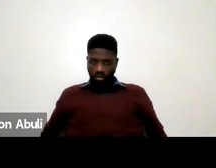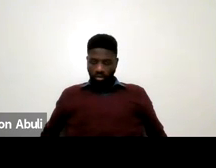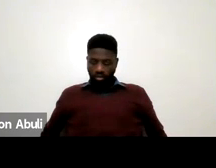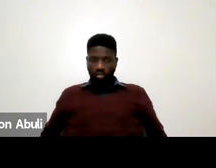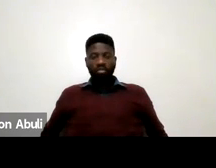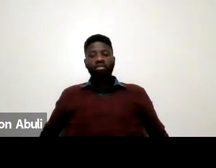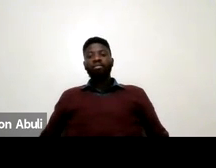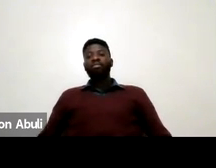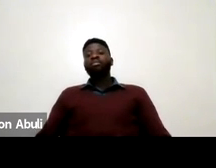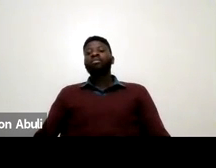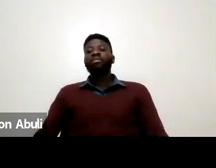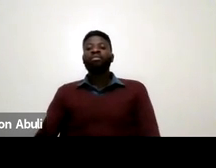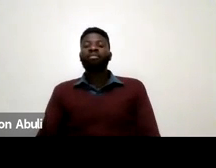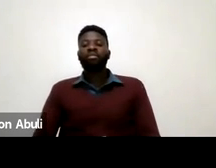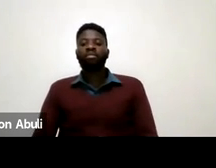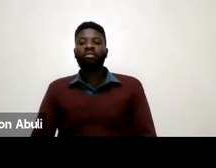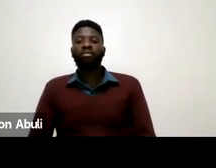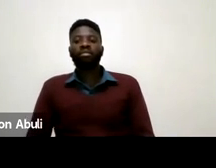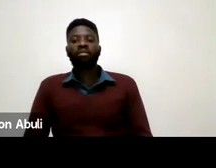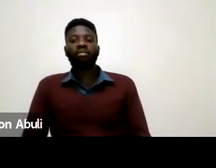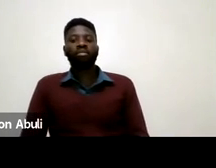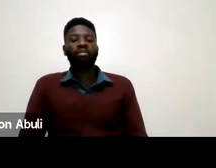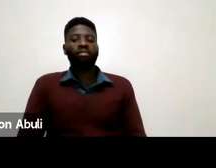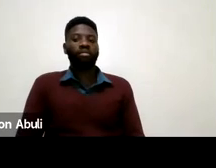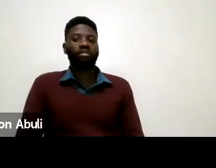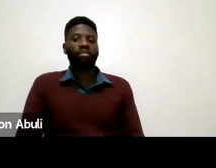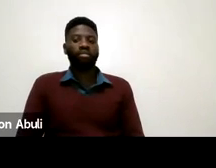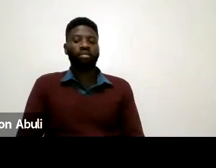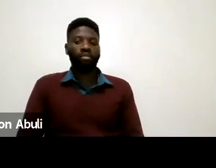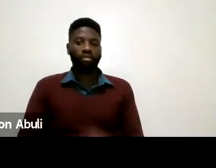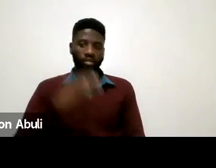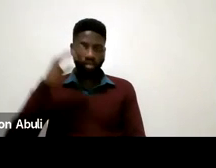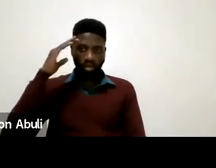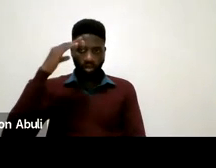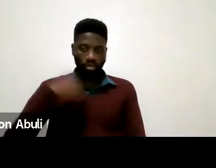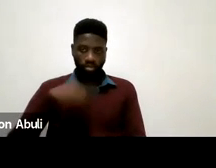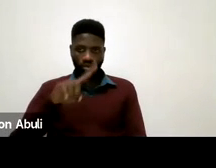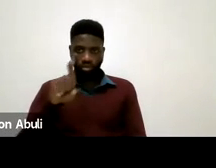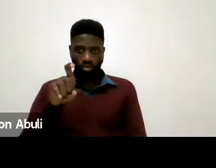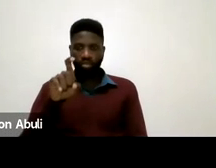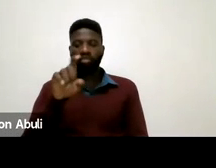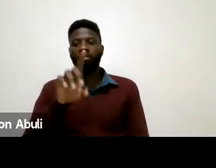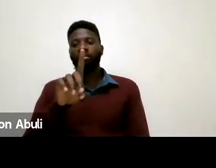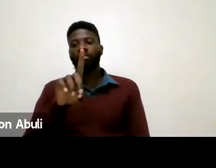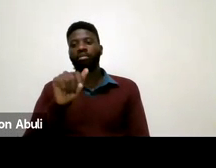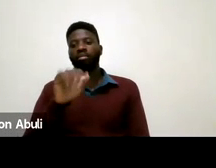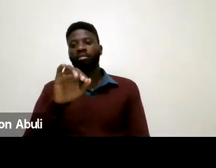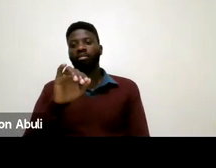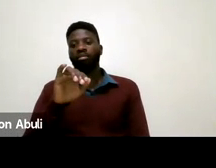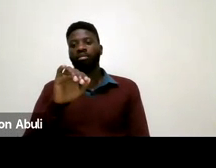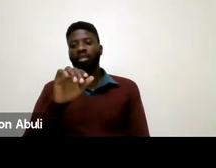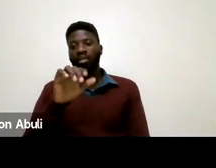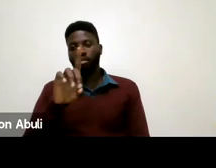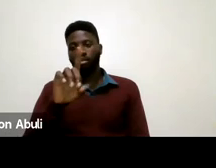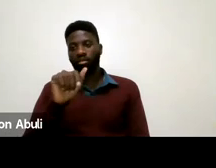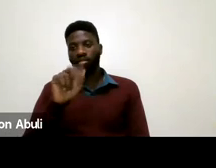Yes, please. What's your name? This is David. Yes. I'm asking that while in the process of making your goals, is